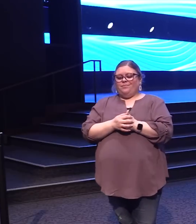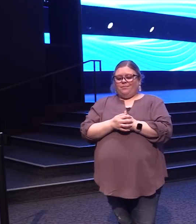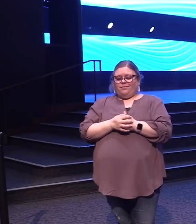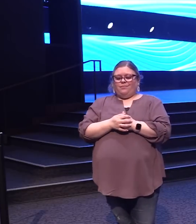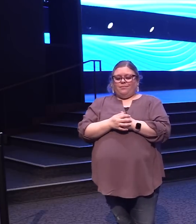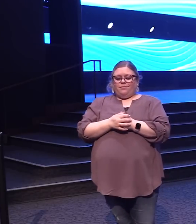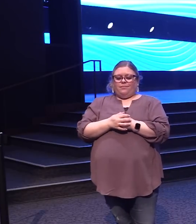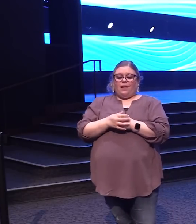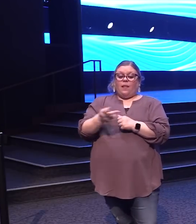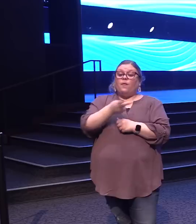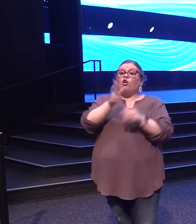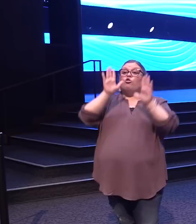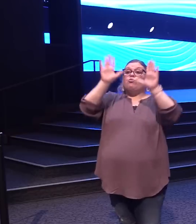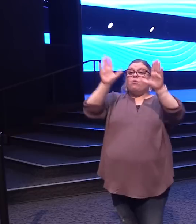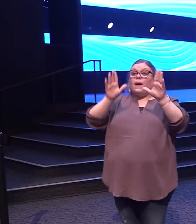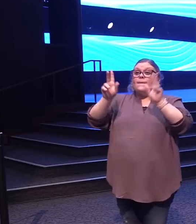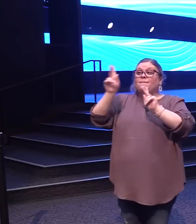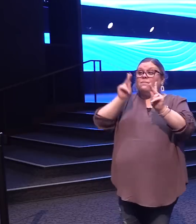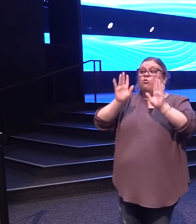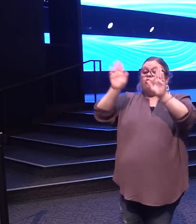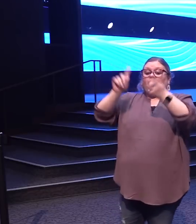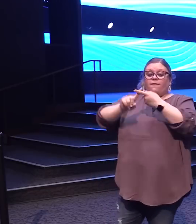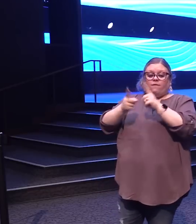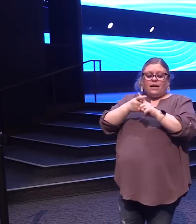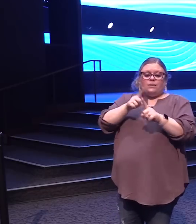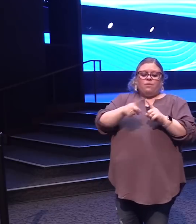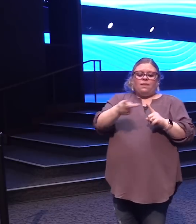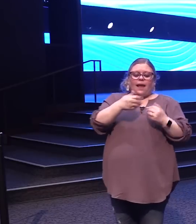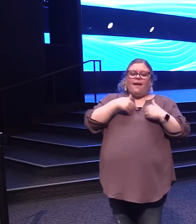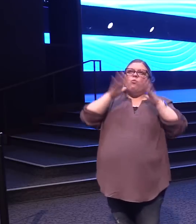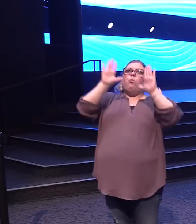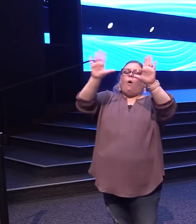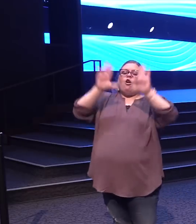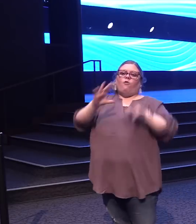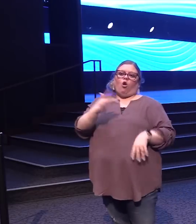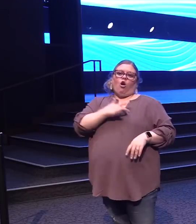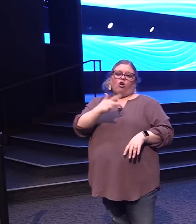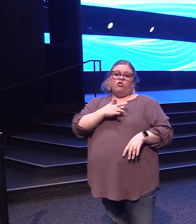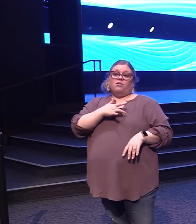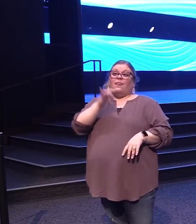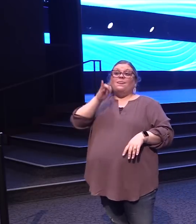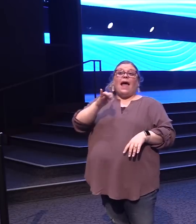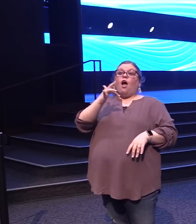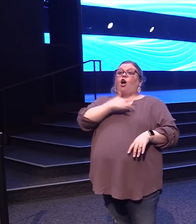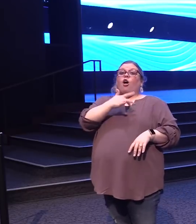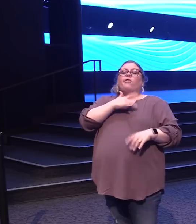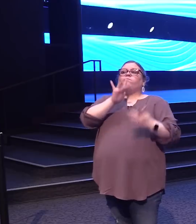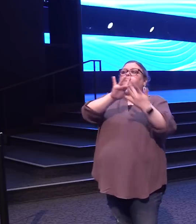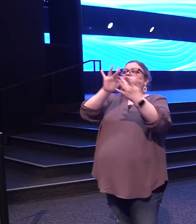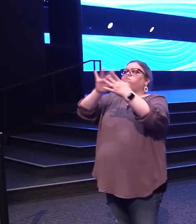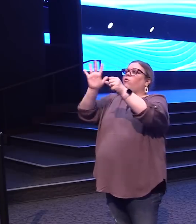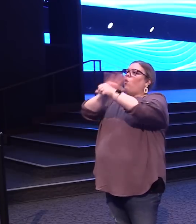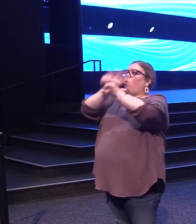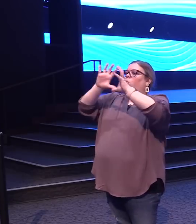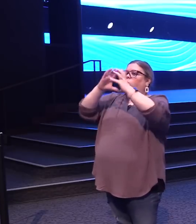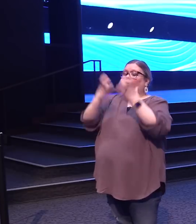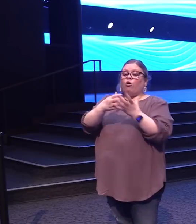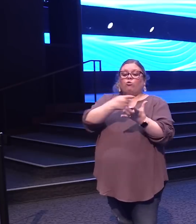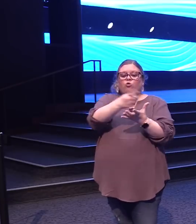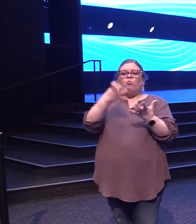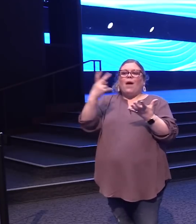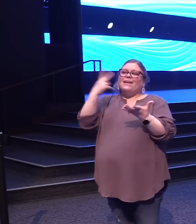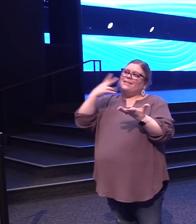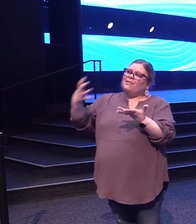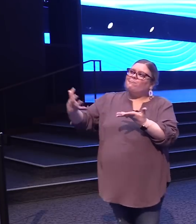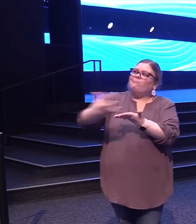only are you great people and great friends, but you have great hearts. Hearts that reaches the whole world. Hearts that wants to see the harvest,